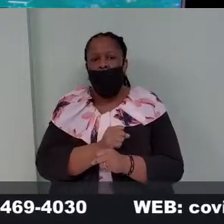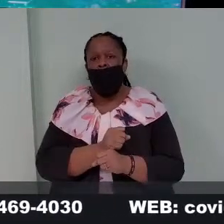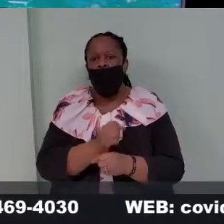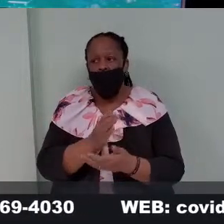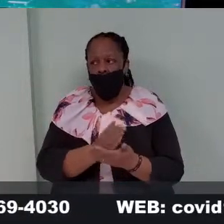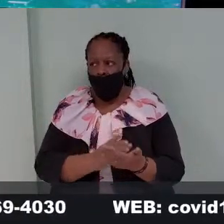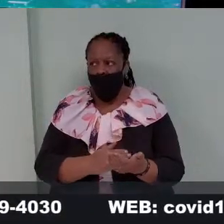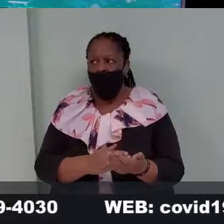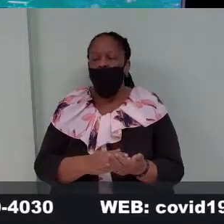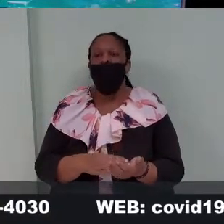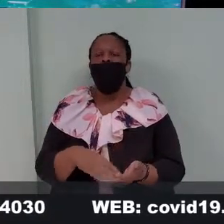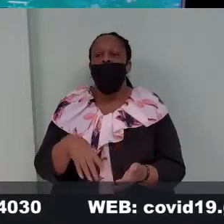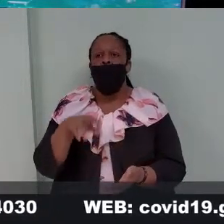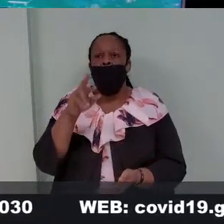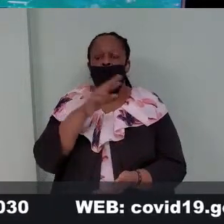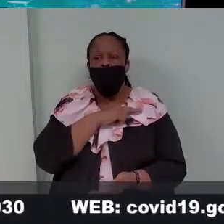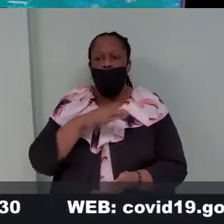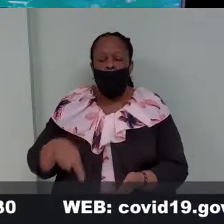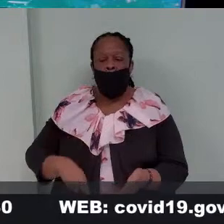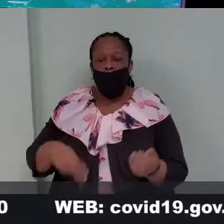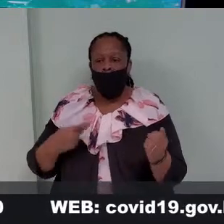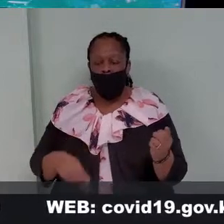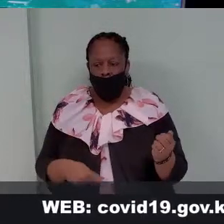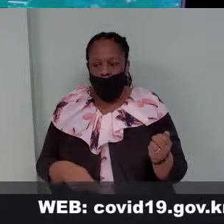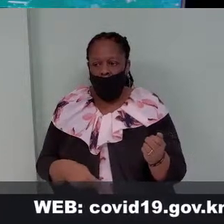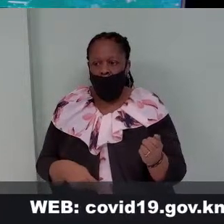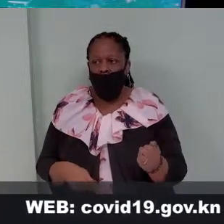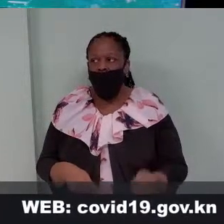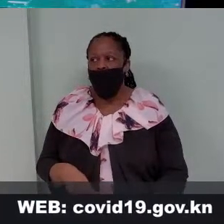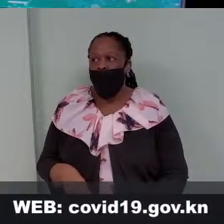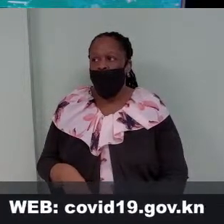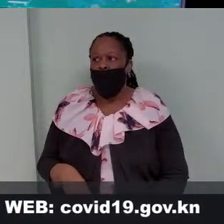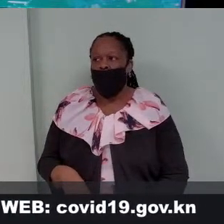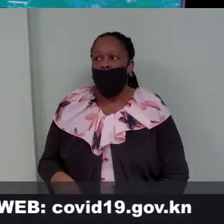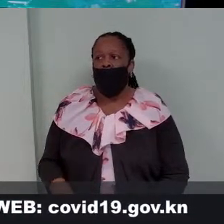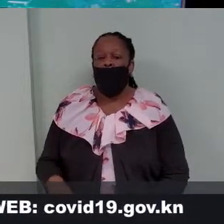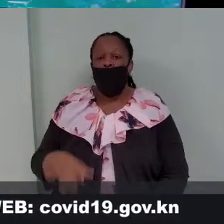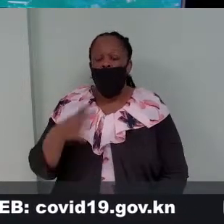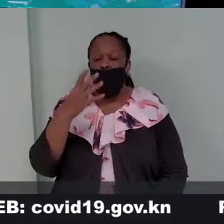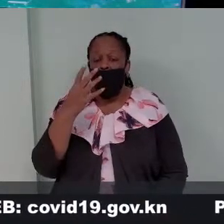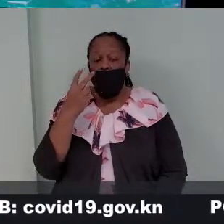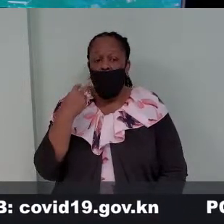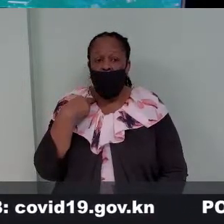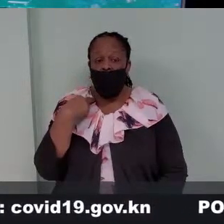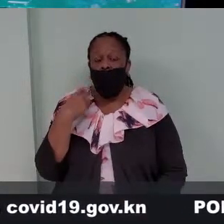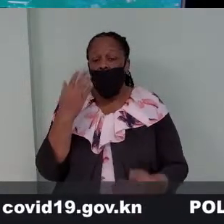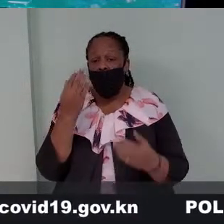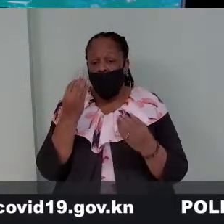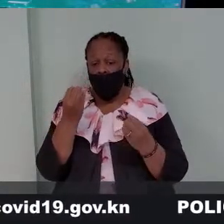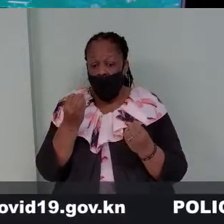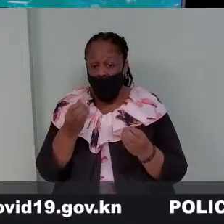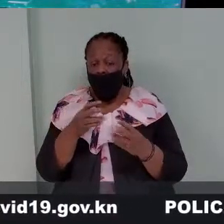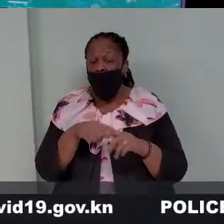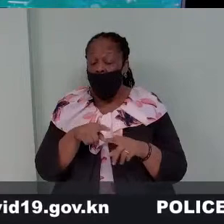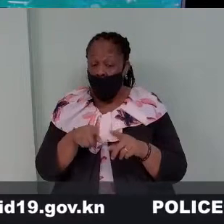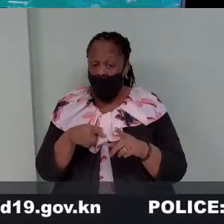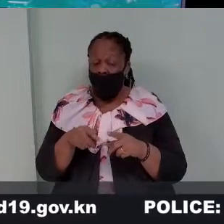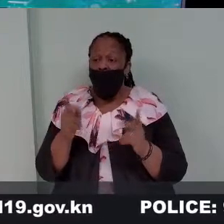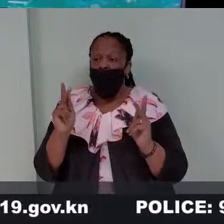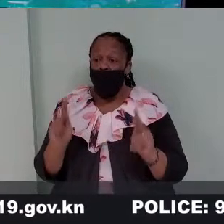have received 10 nationals, 2 visitors, and 39 students who would have returned. In